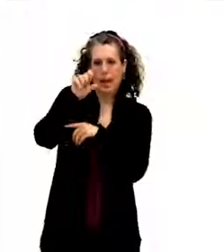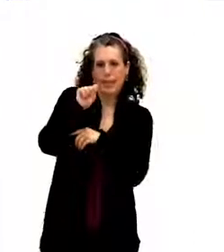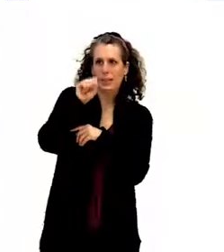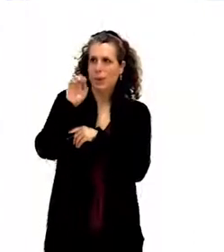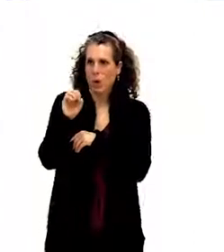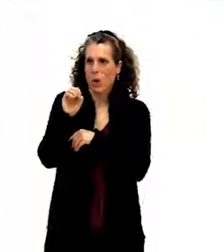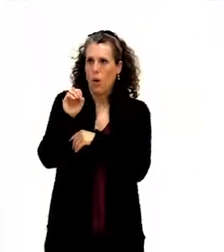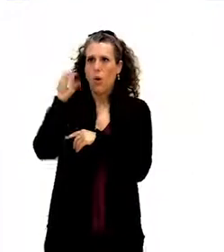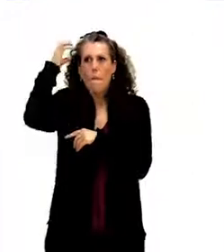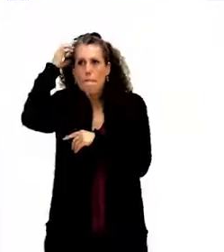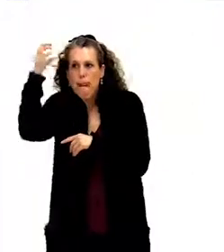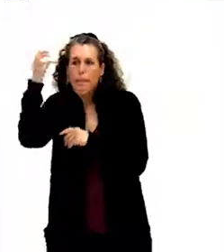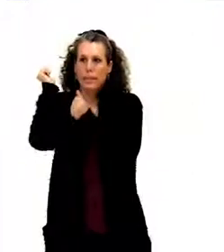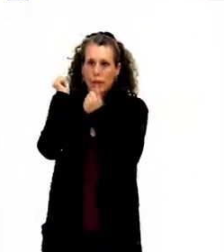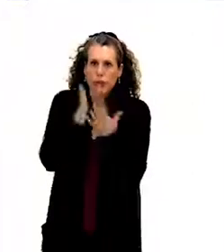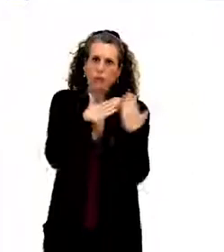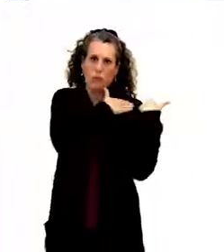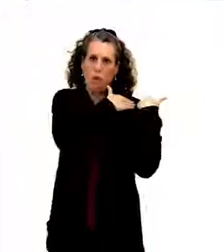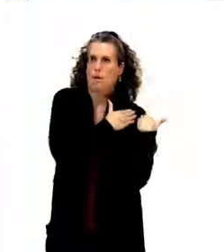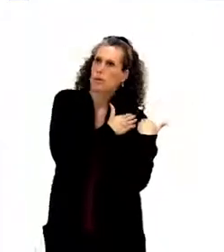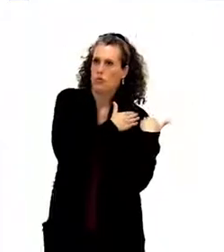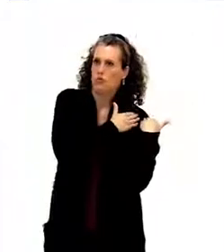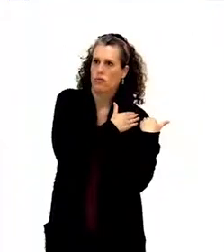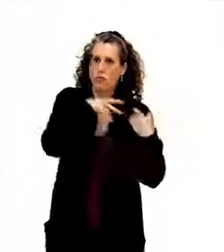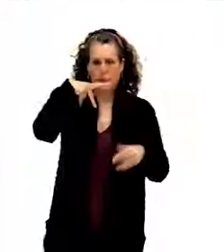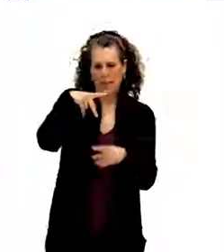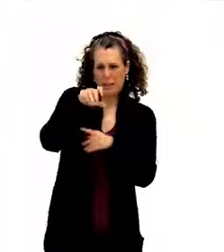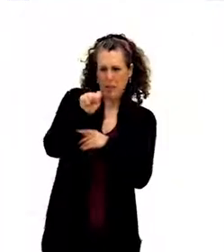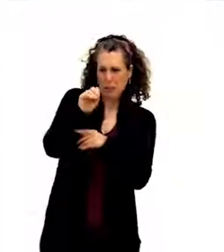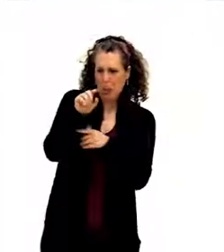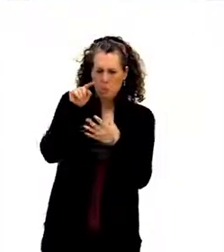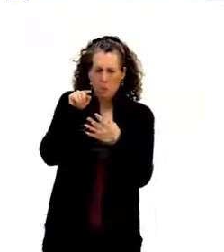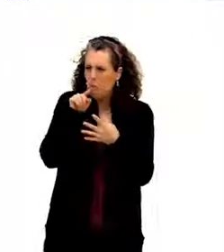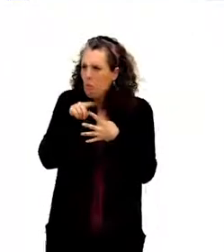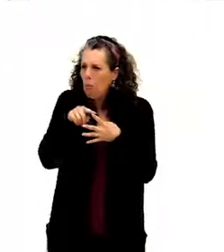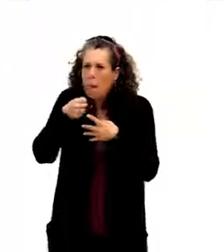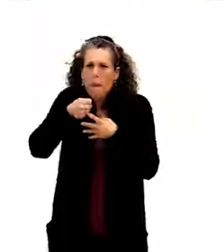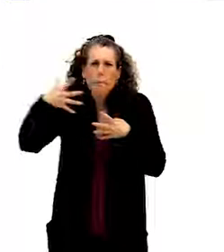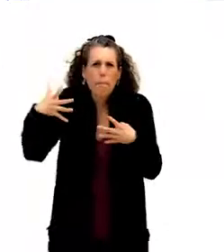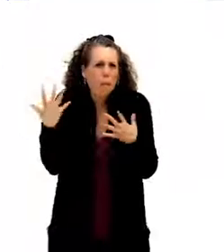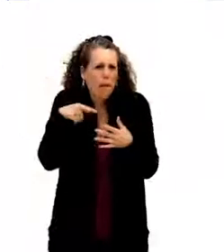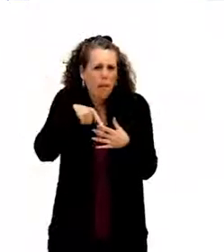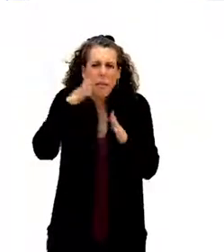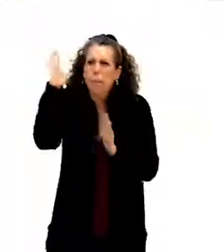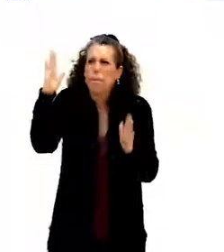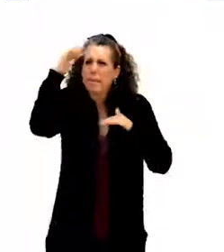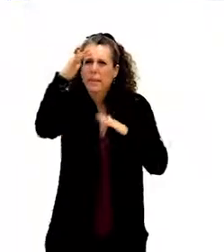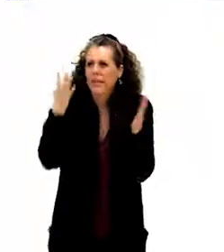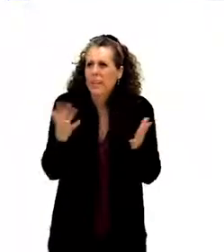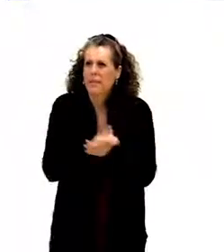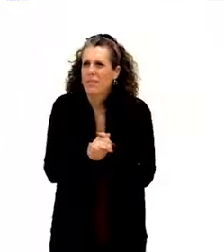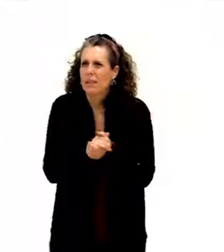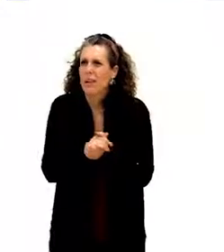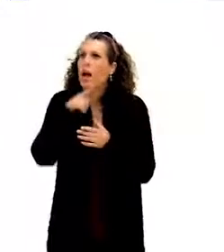public service obligation. What does it mean? It means one thing, that the member